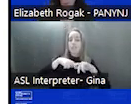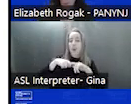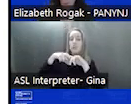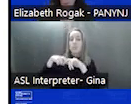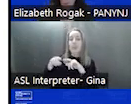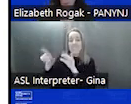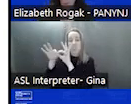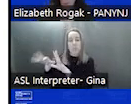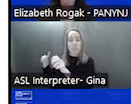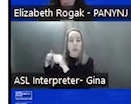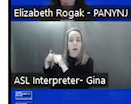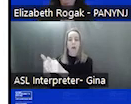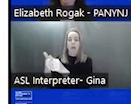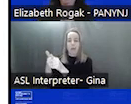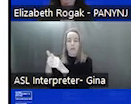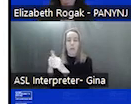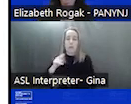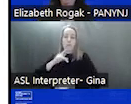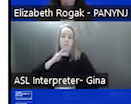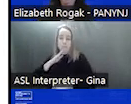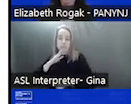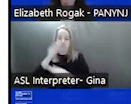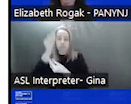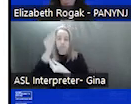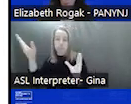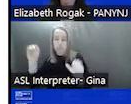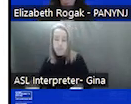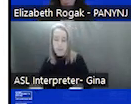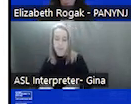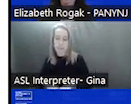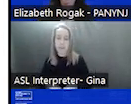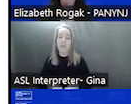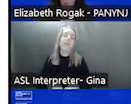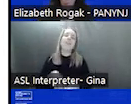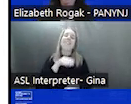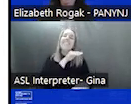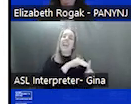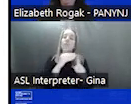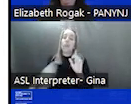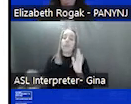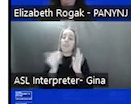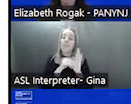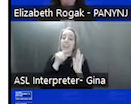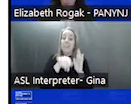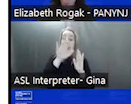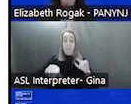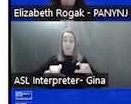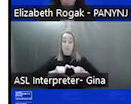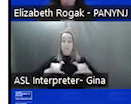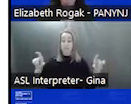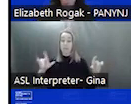to interpret to the group. And I want to remind all of you to select the appropriate language channel at the bottom of your Zoom